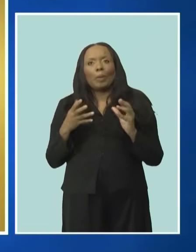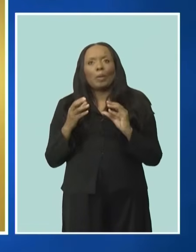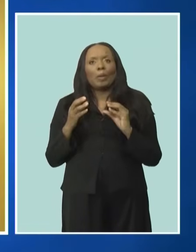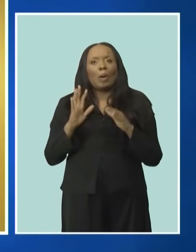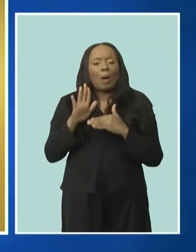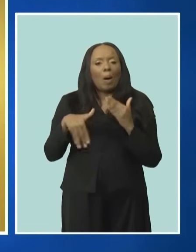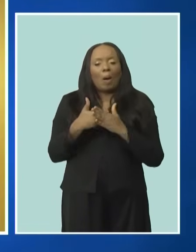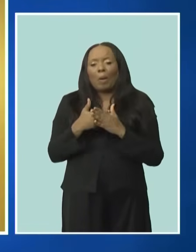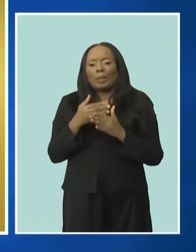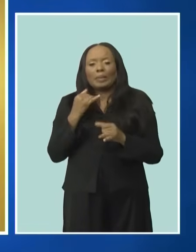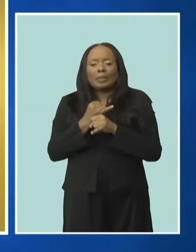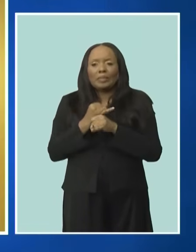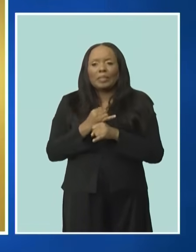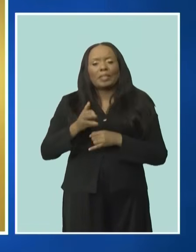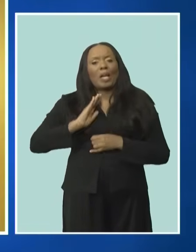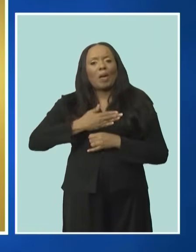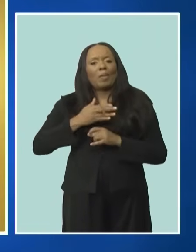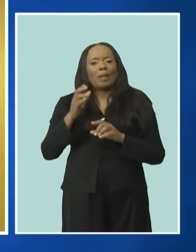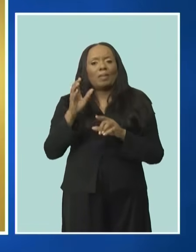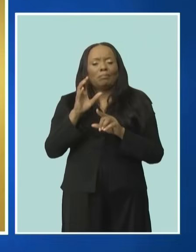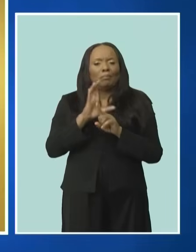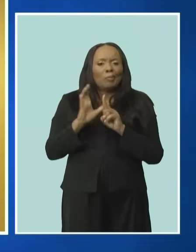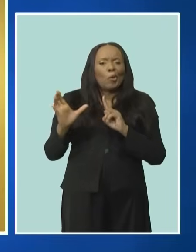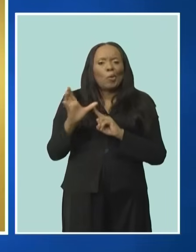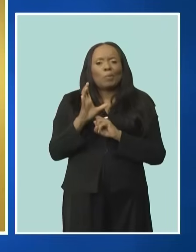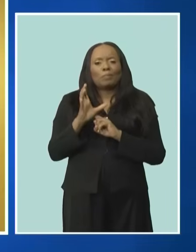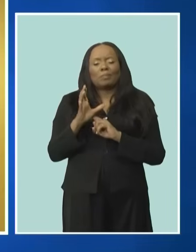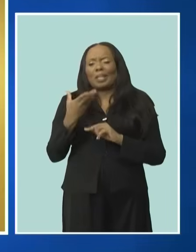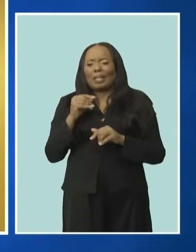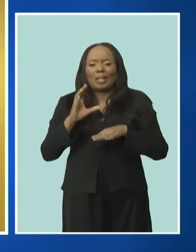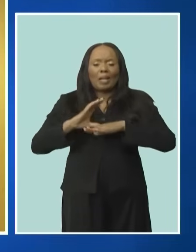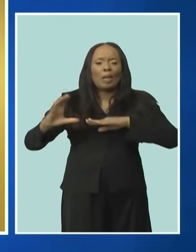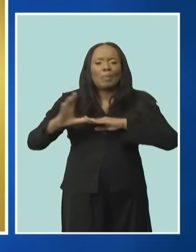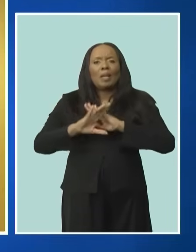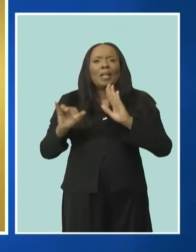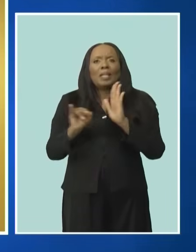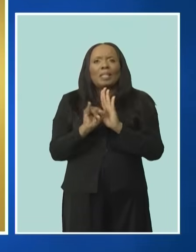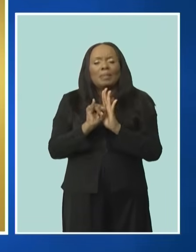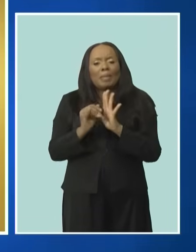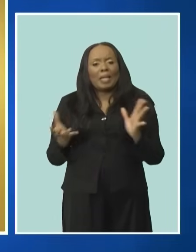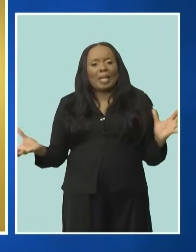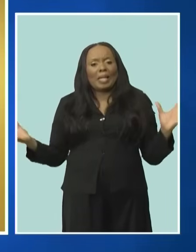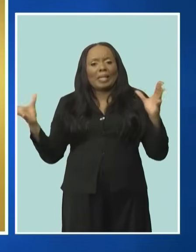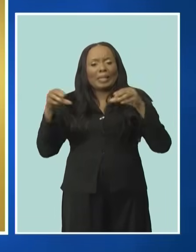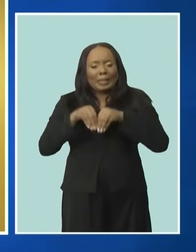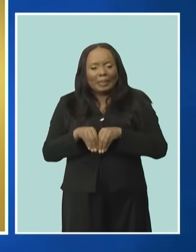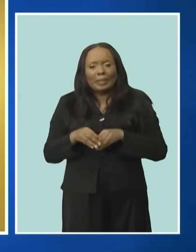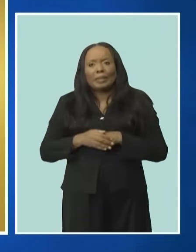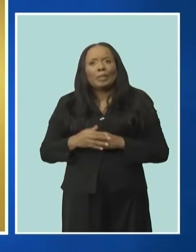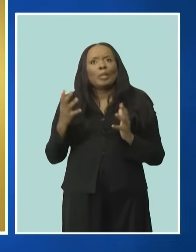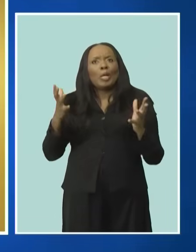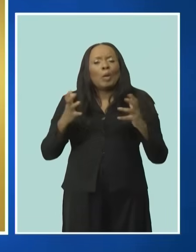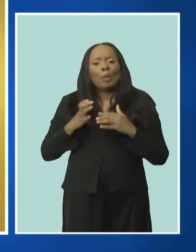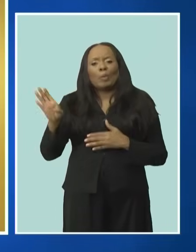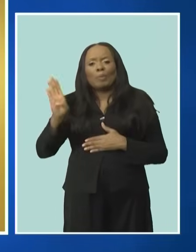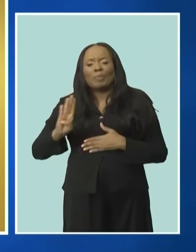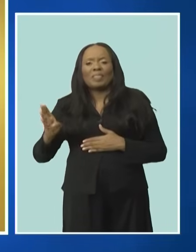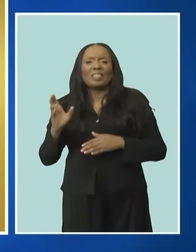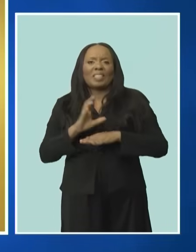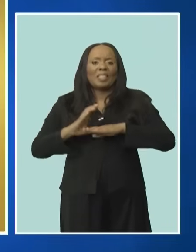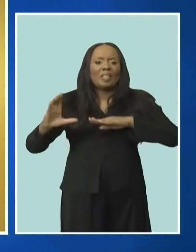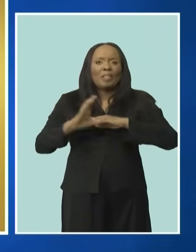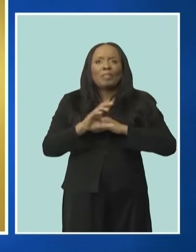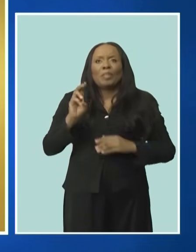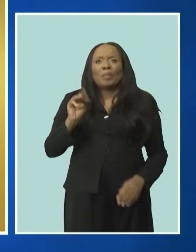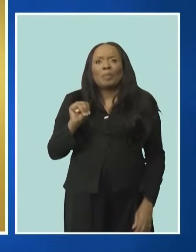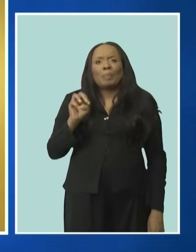Caribbean identities. I'm inviting you to join me to explore how Barbados and Caribbean media can unlock